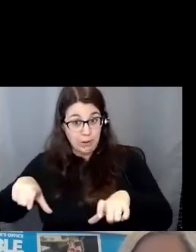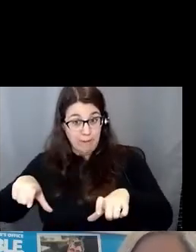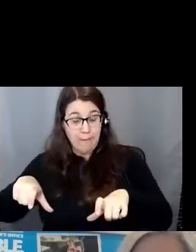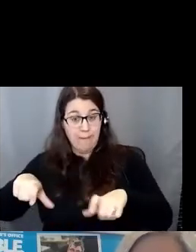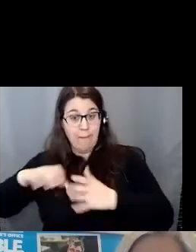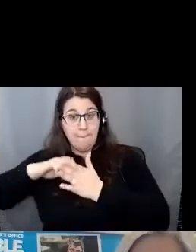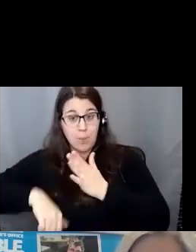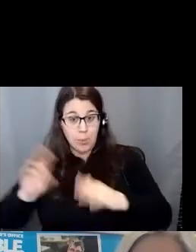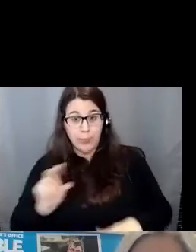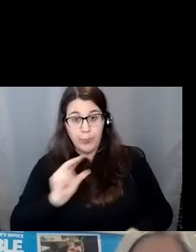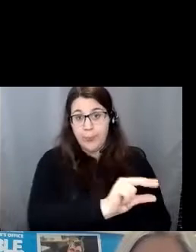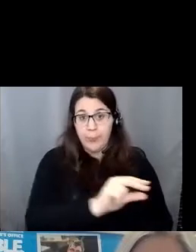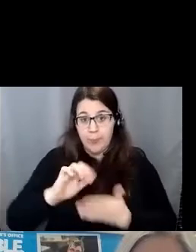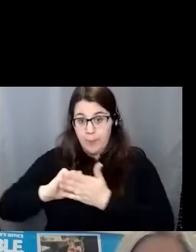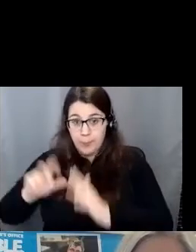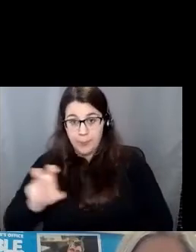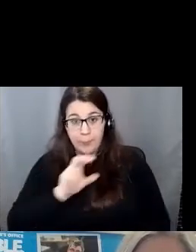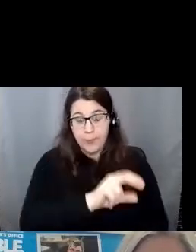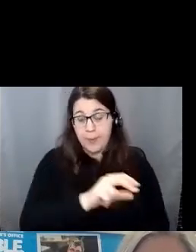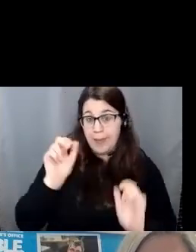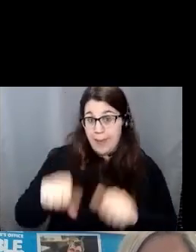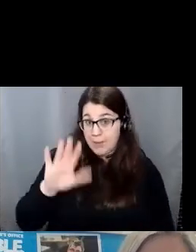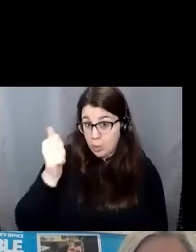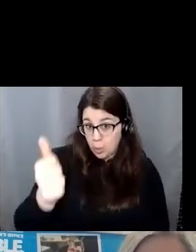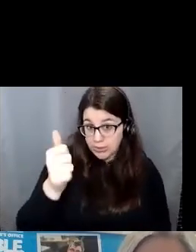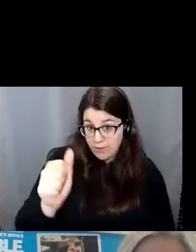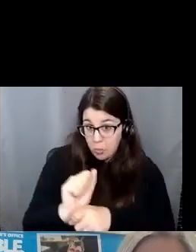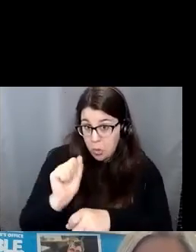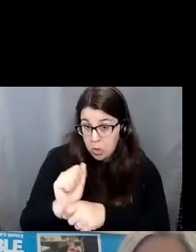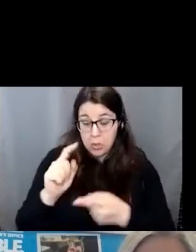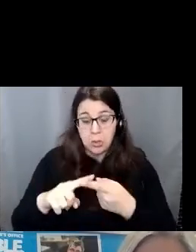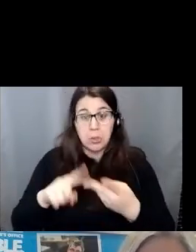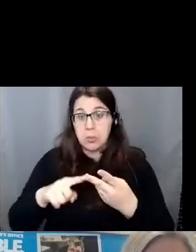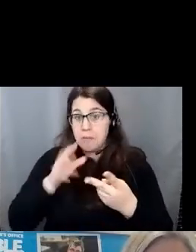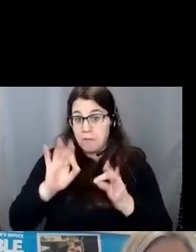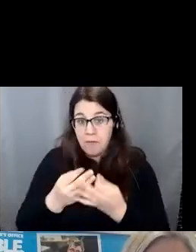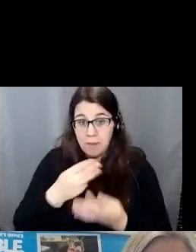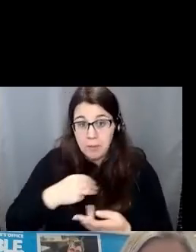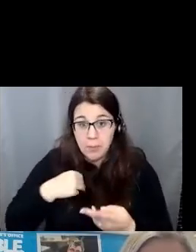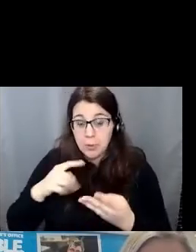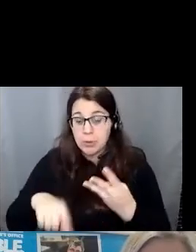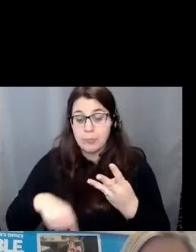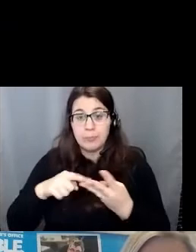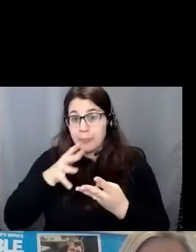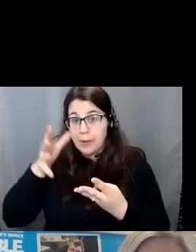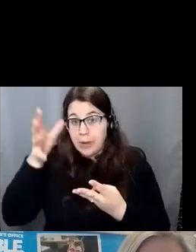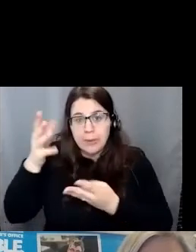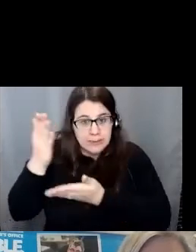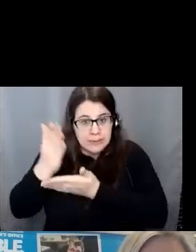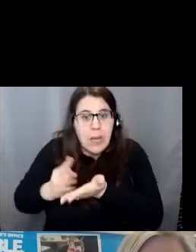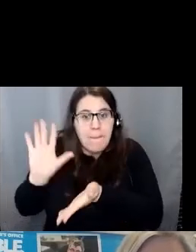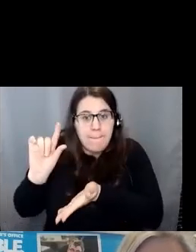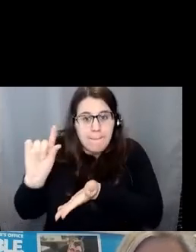that is working, or the parent or a family member who wants to contribute a portion of their check on an ongoing basis.